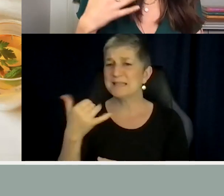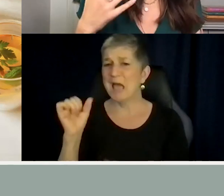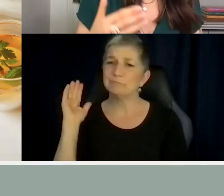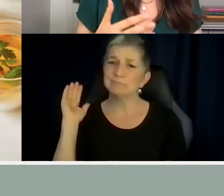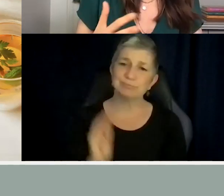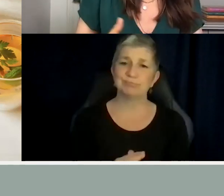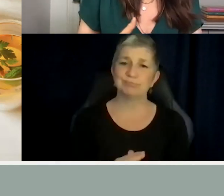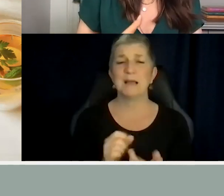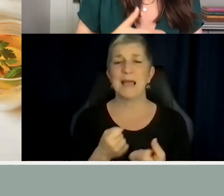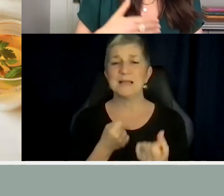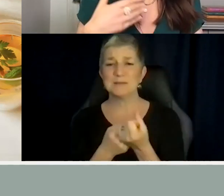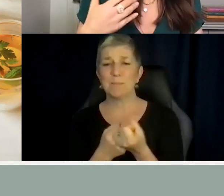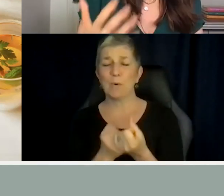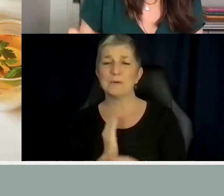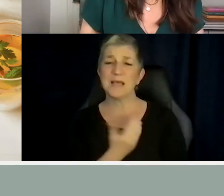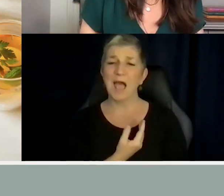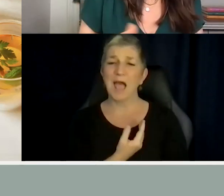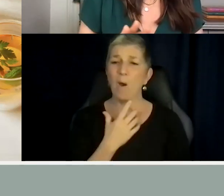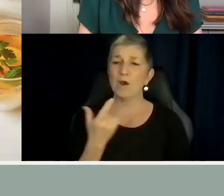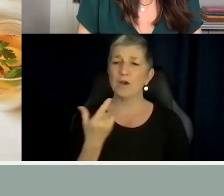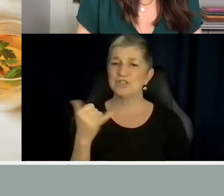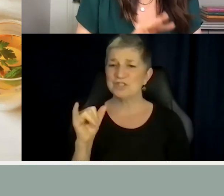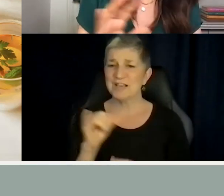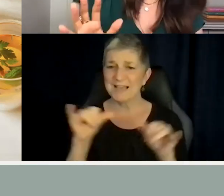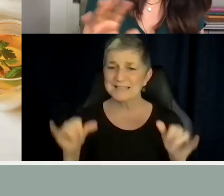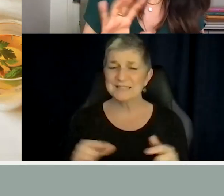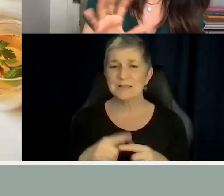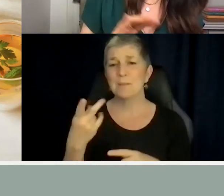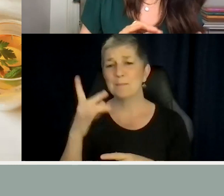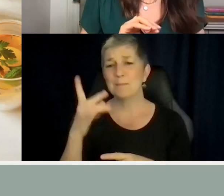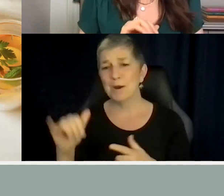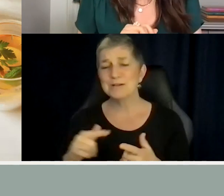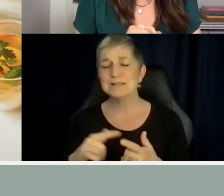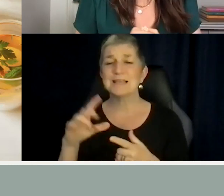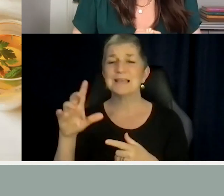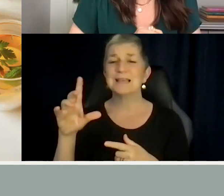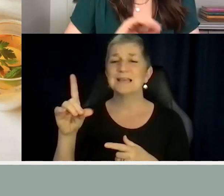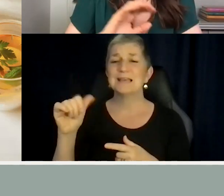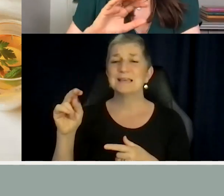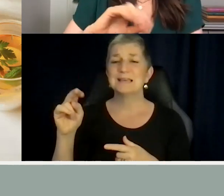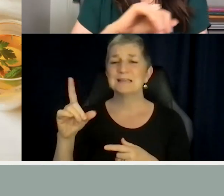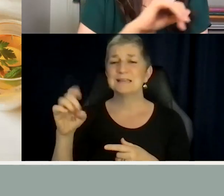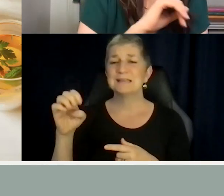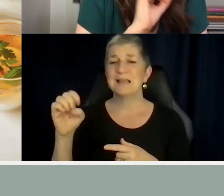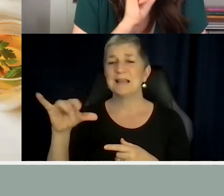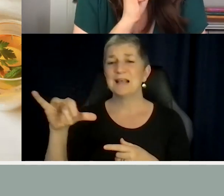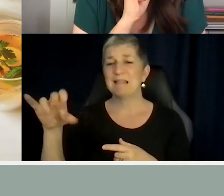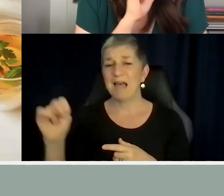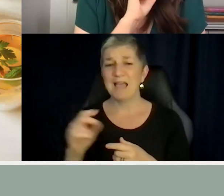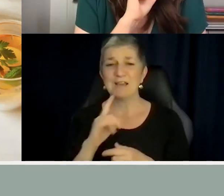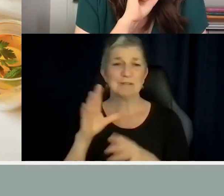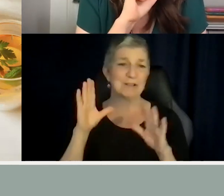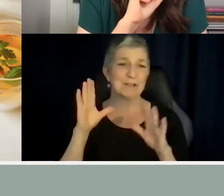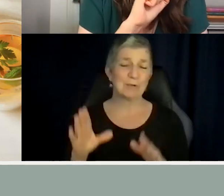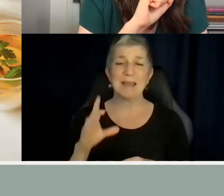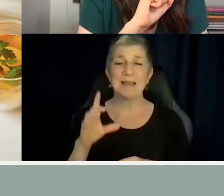supports our GI system. Parsley, dandelion, both have a mild diuretic effect, so really great